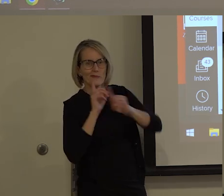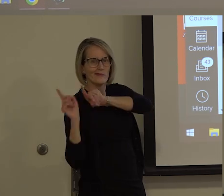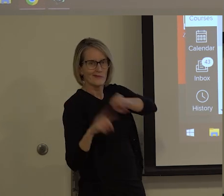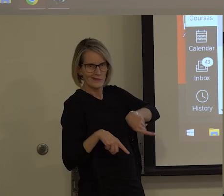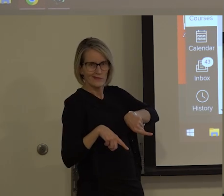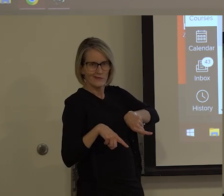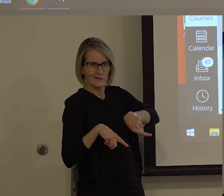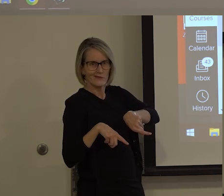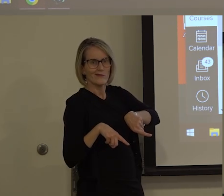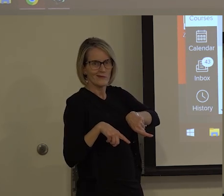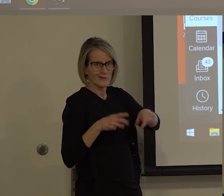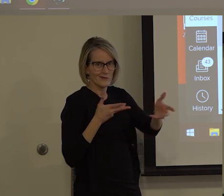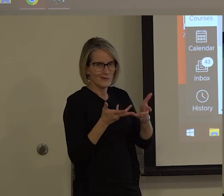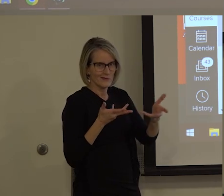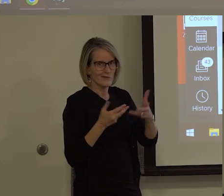wrong. A.